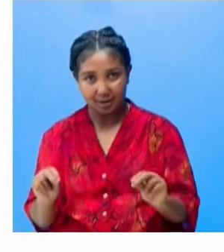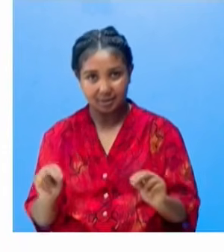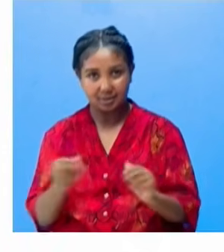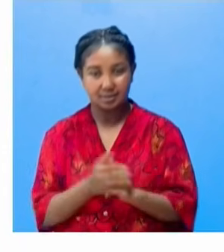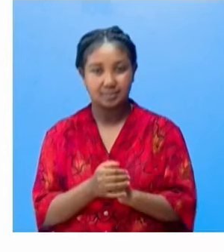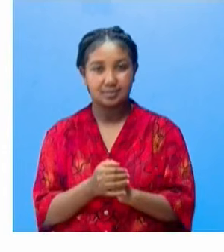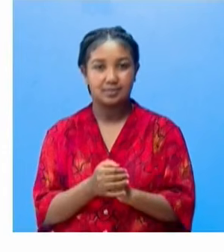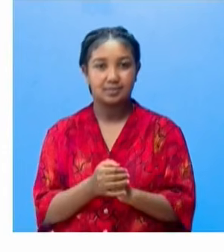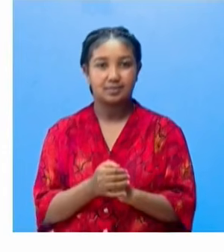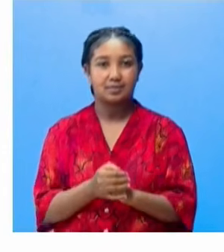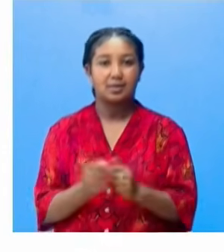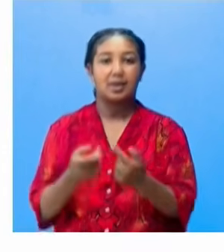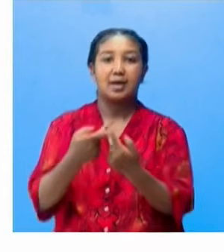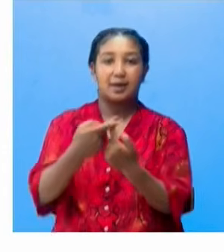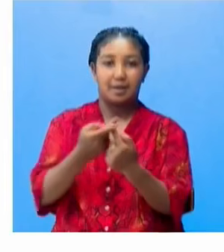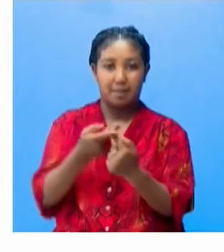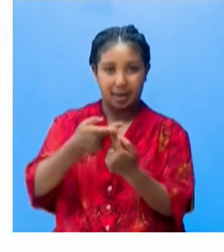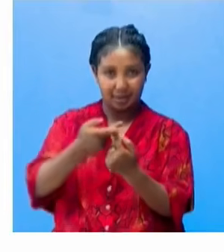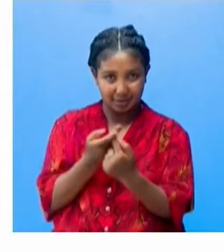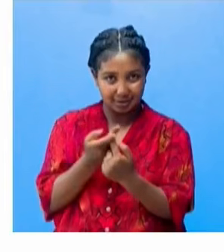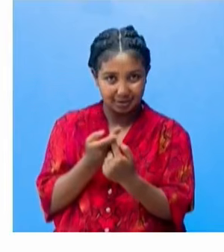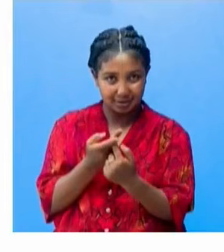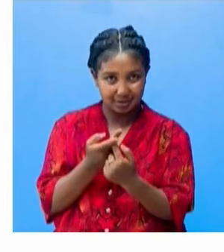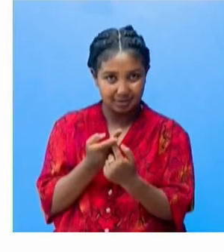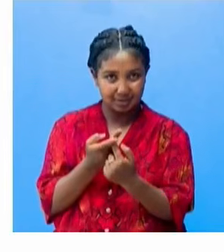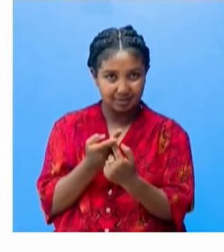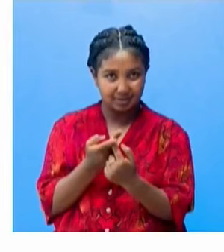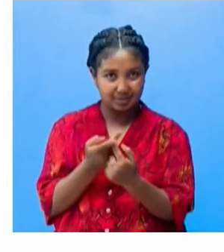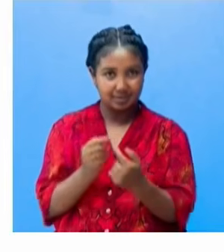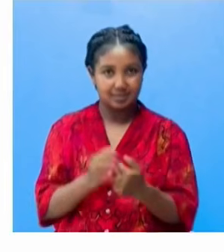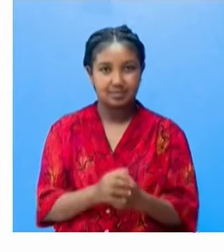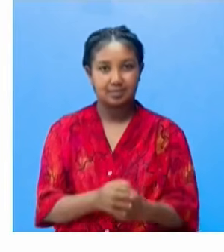yes, repaired